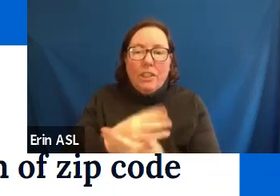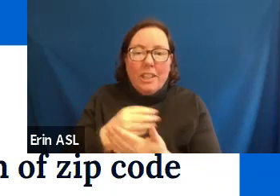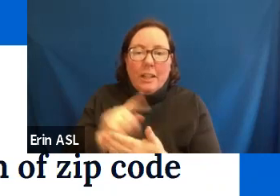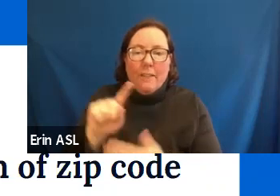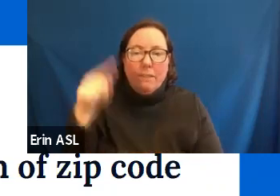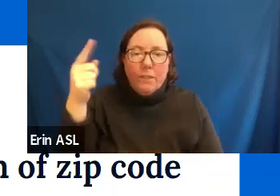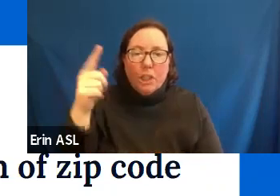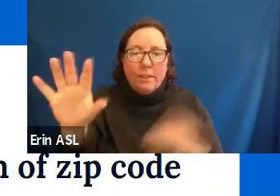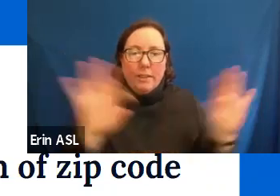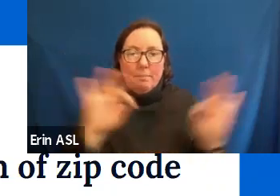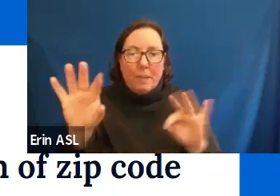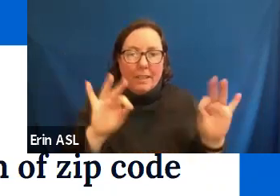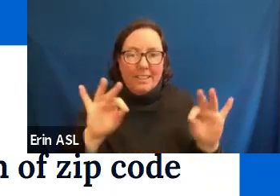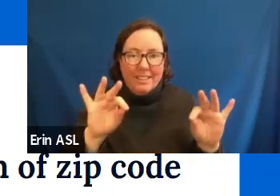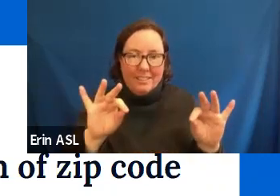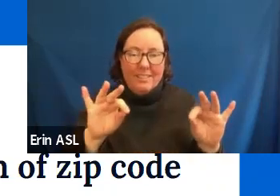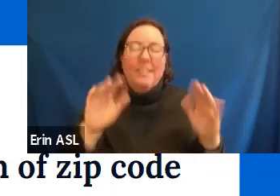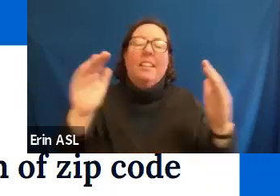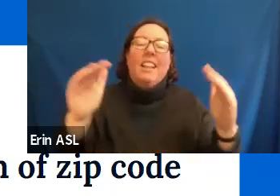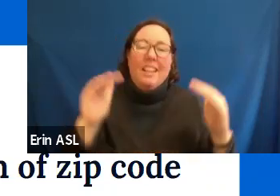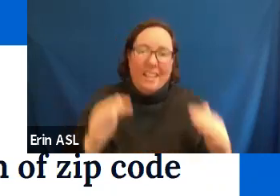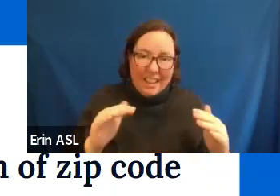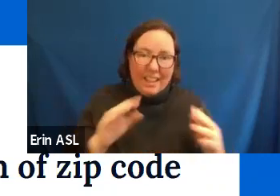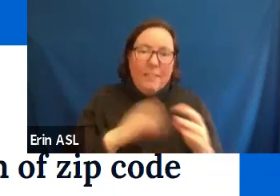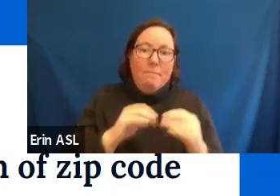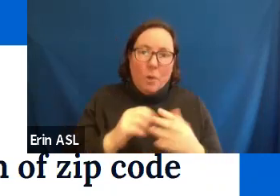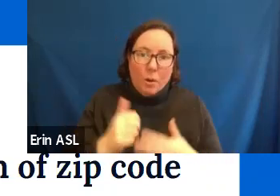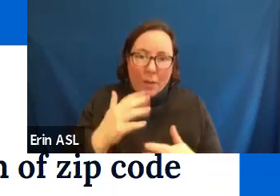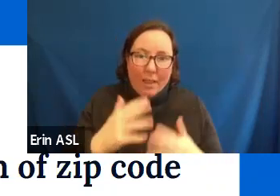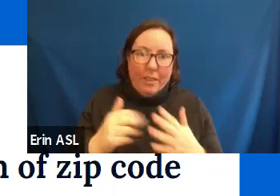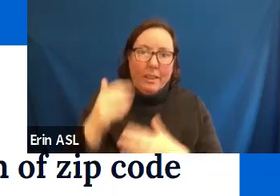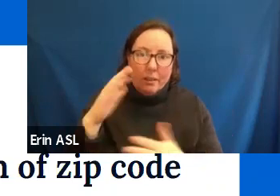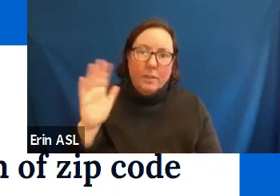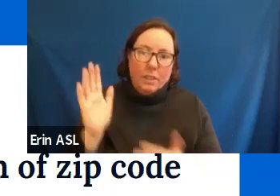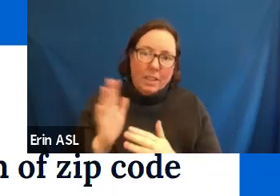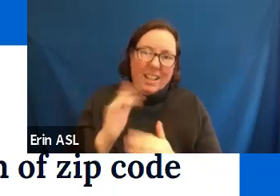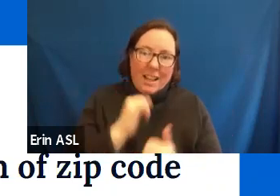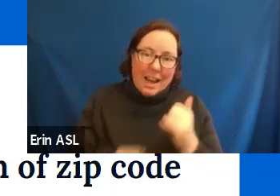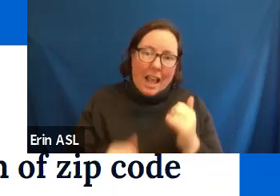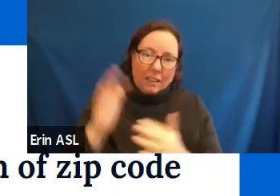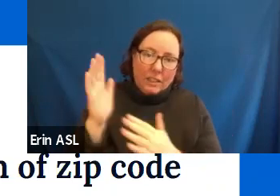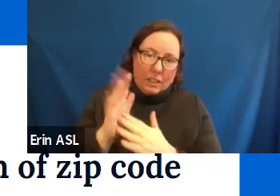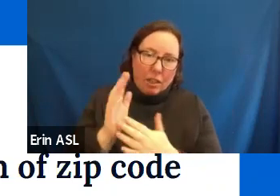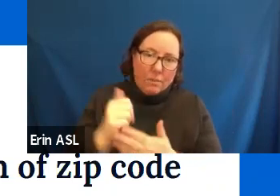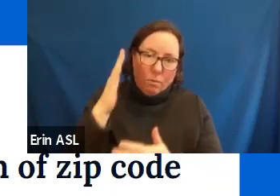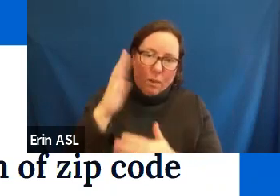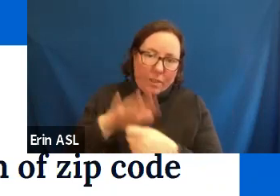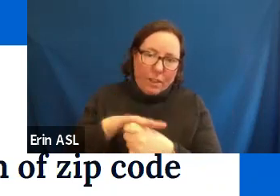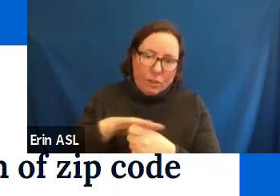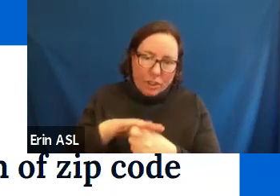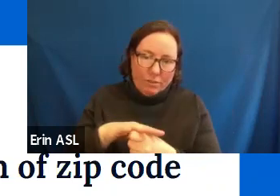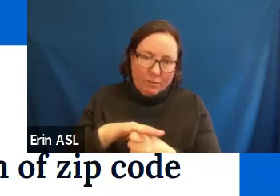that with the highest median family income. And as we do the distribution of 10% of seats per round, the